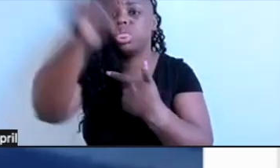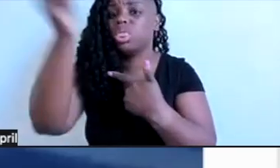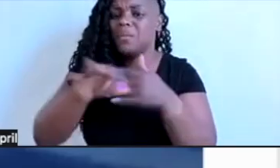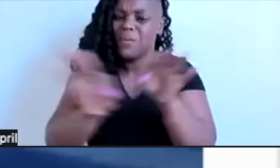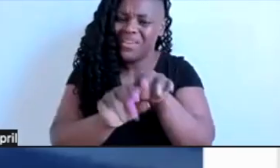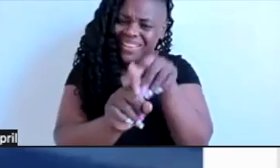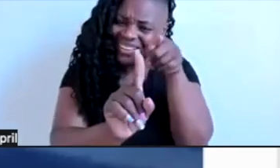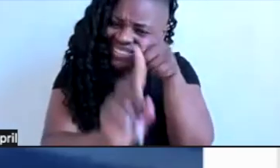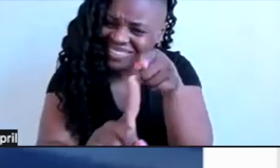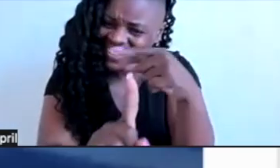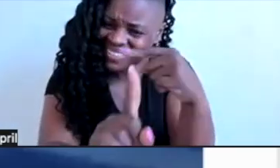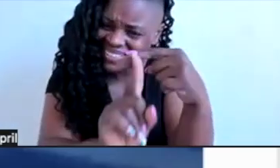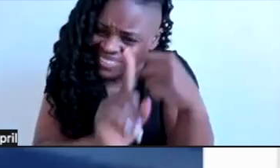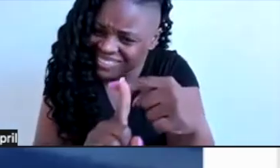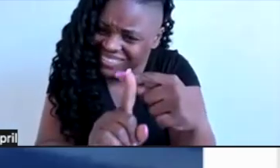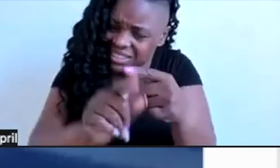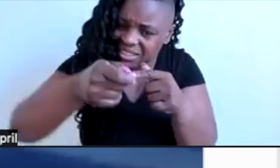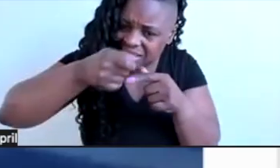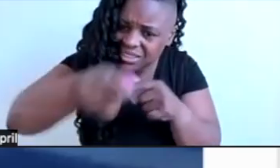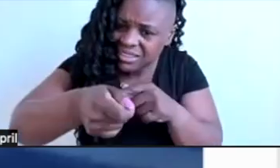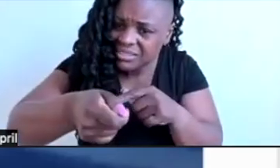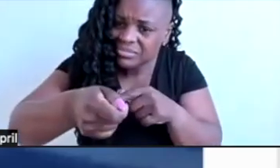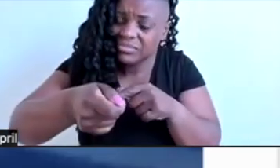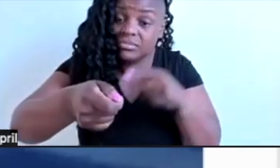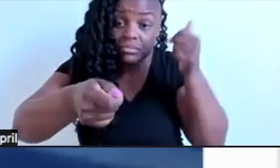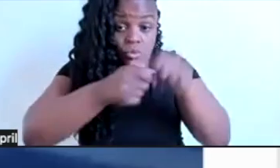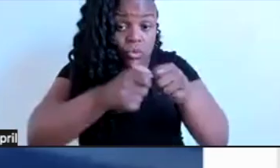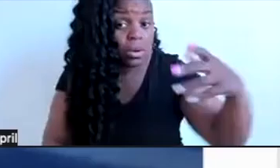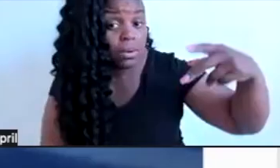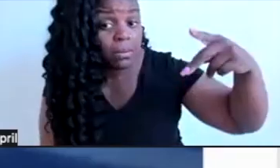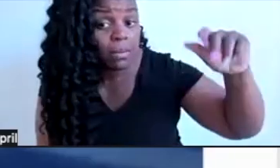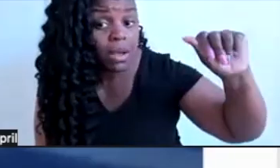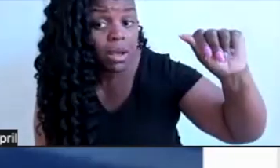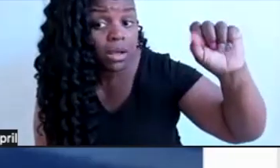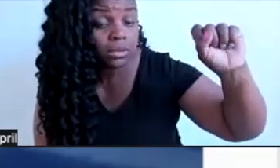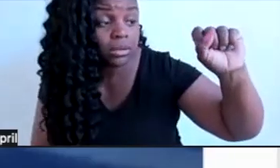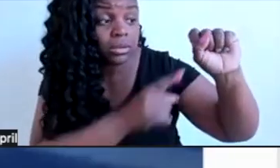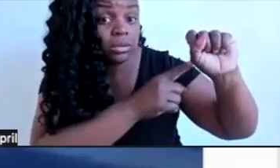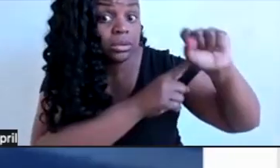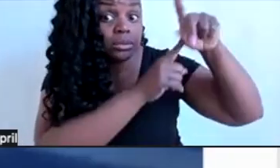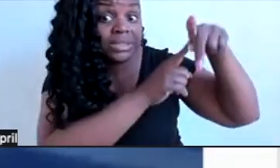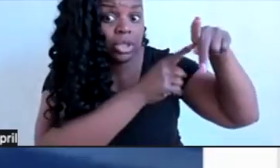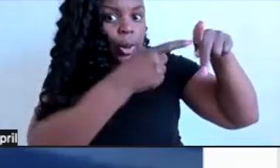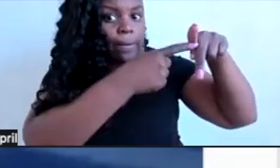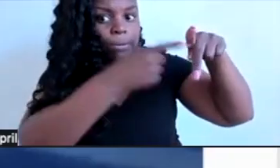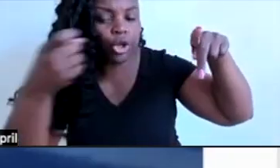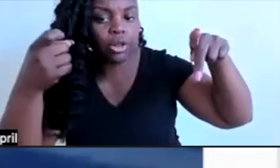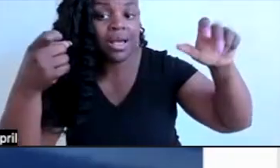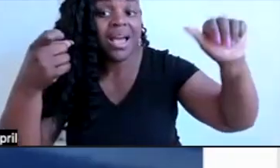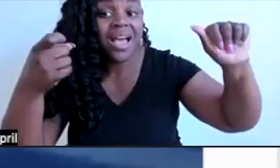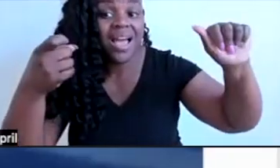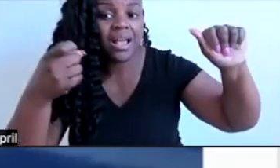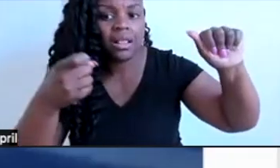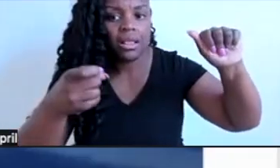fire extinguisher. The P stands for pull the ring pin. The A for aim the nozzle at the base of the fire, not